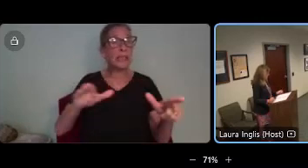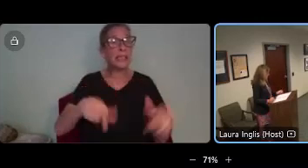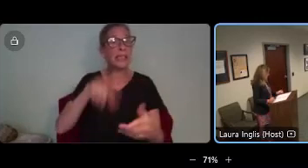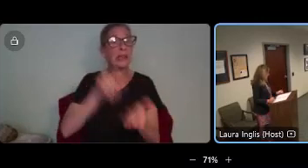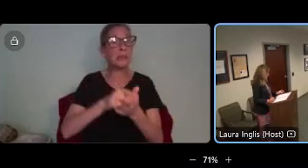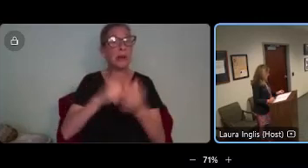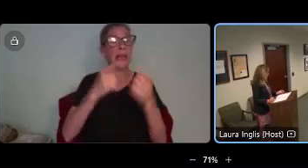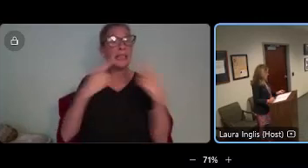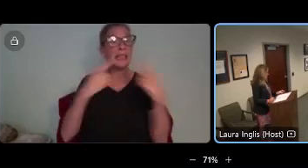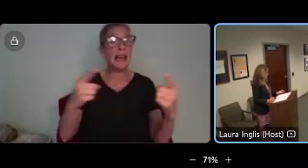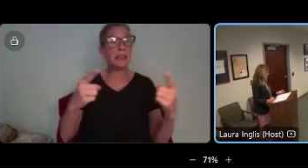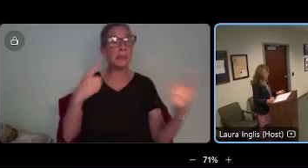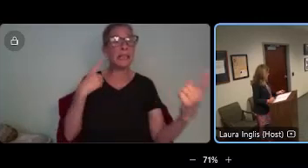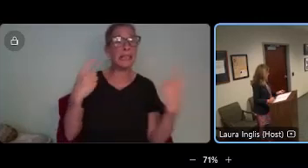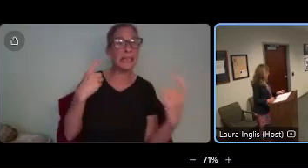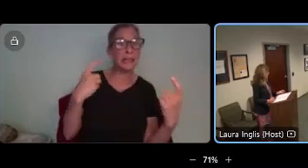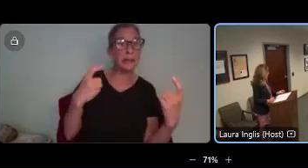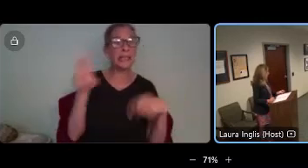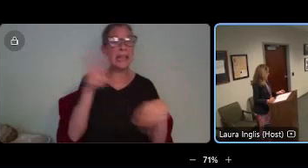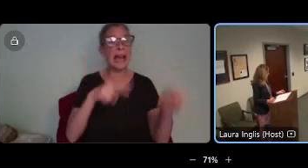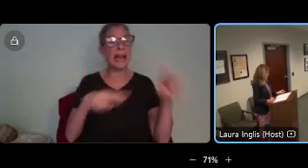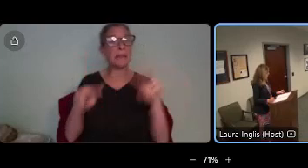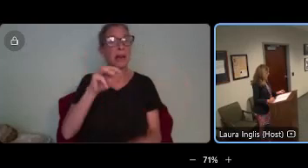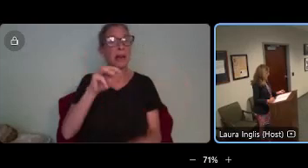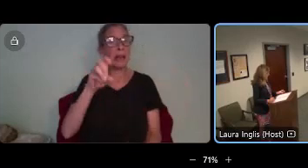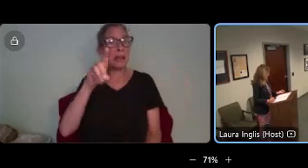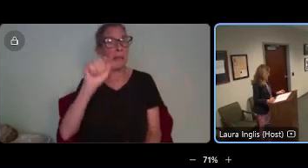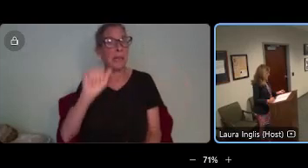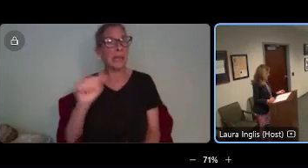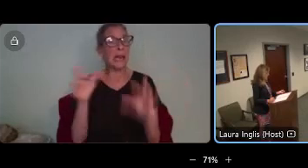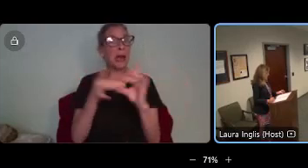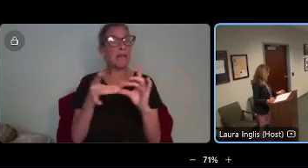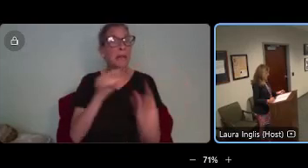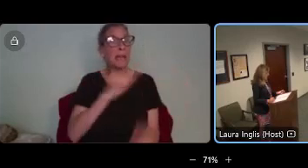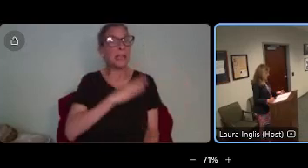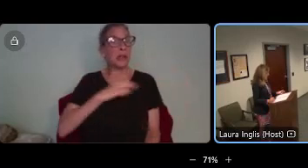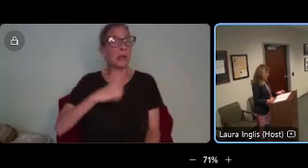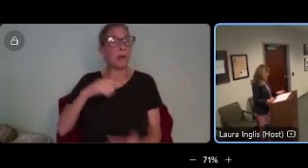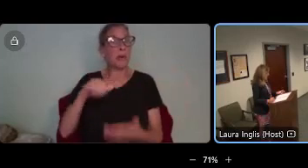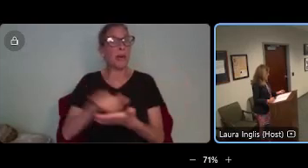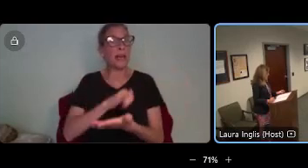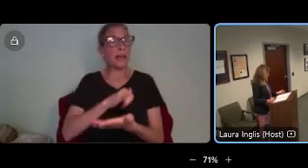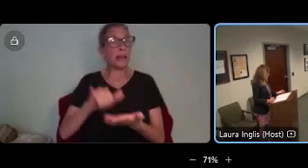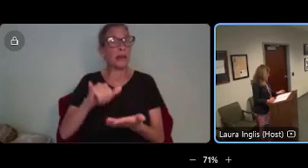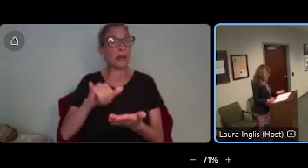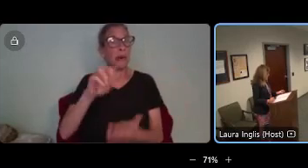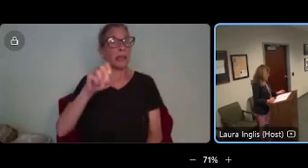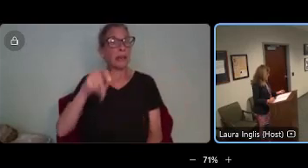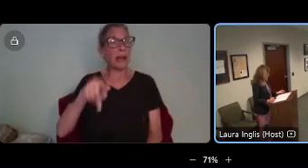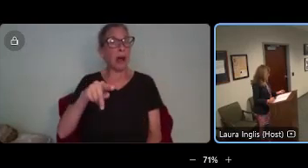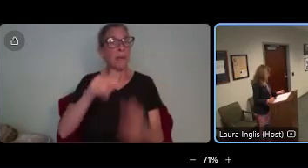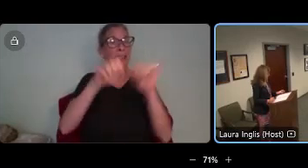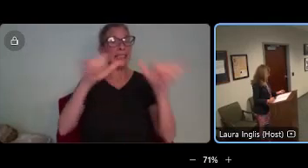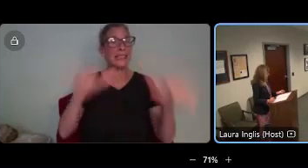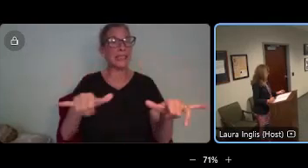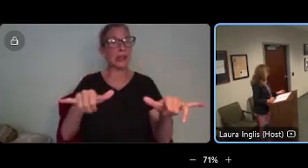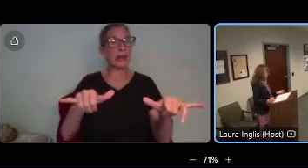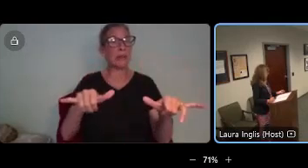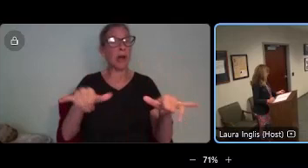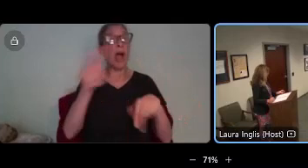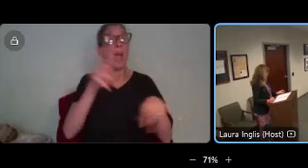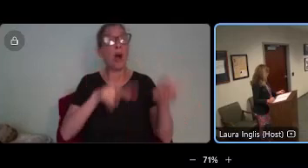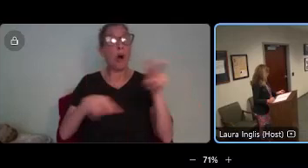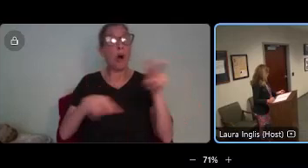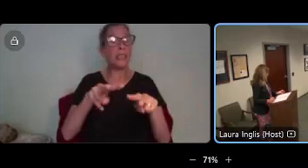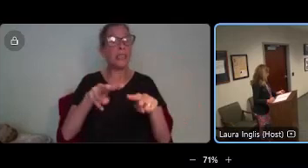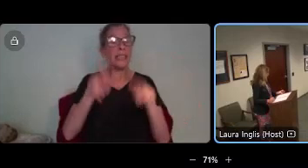announcements, inquiries, and monitoring the media for mentions of the board and the New York State workers' comp system. The unit also oversees and develops